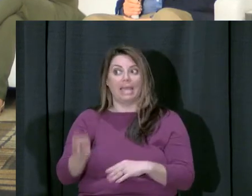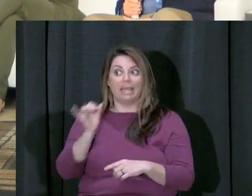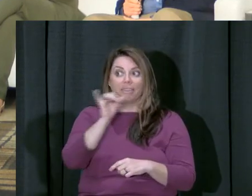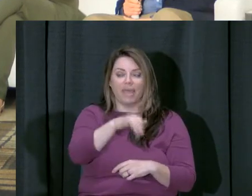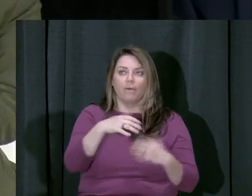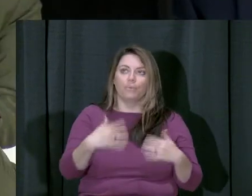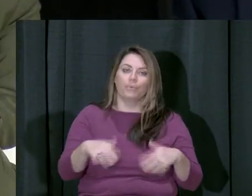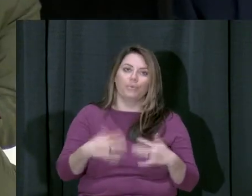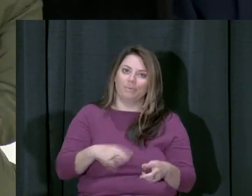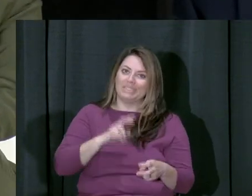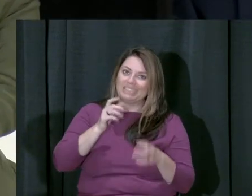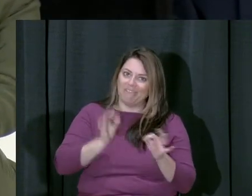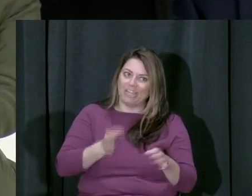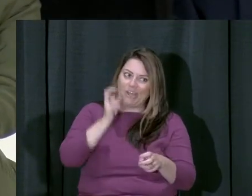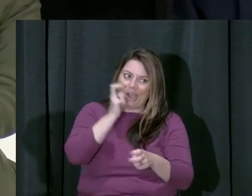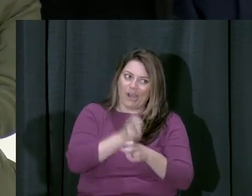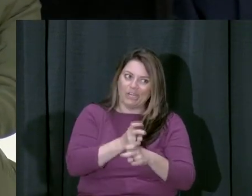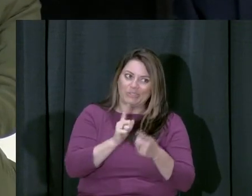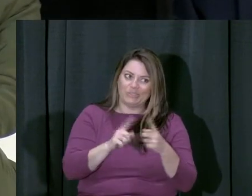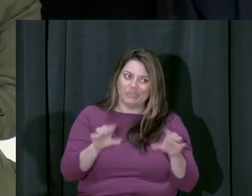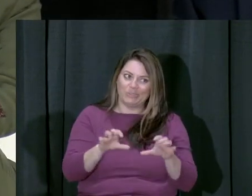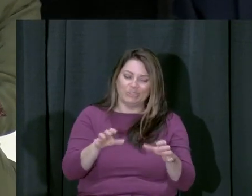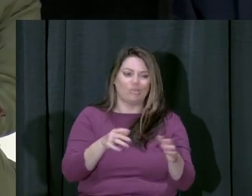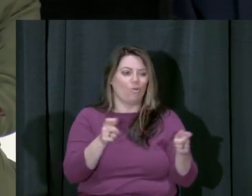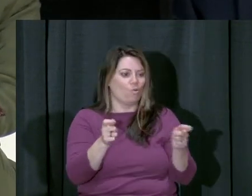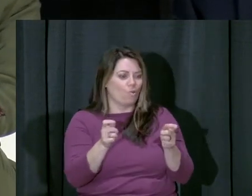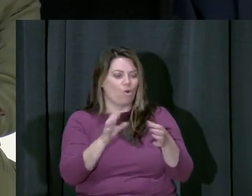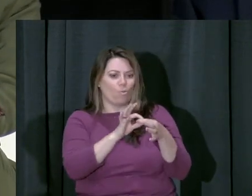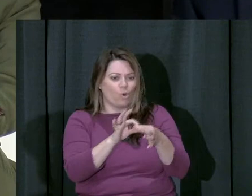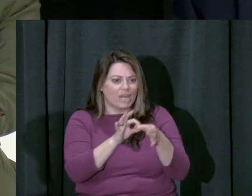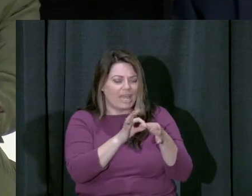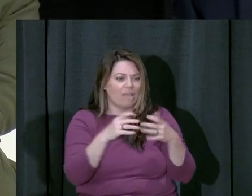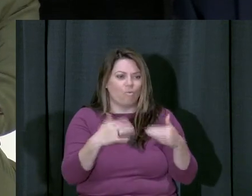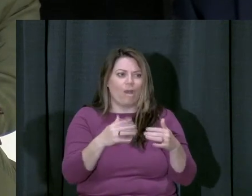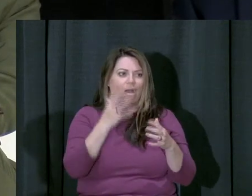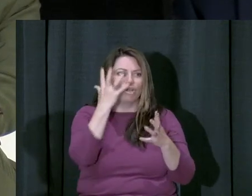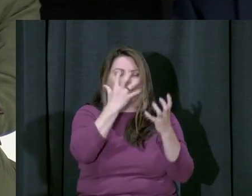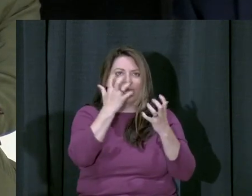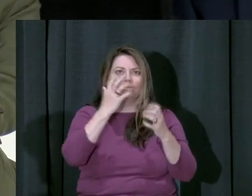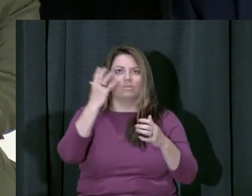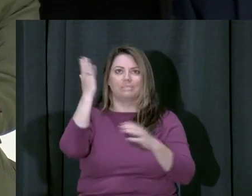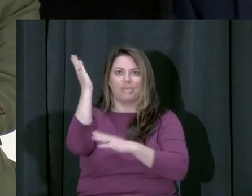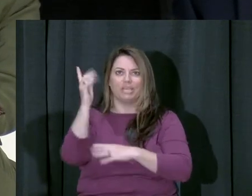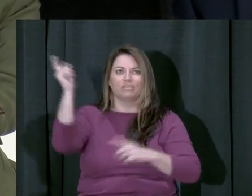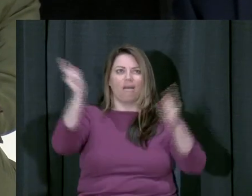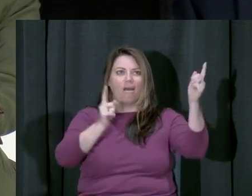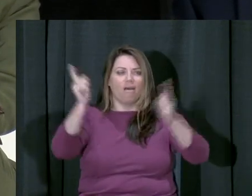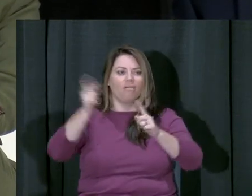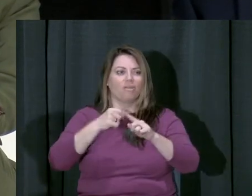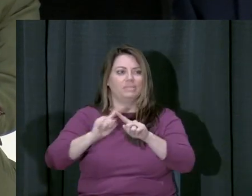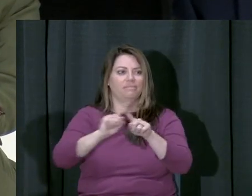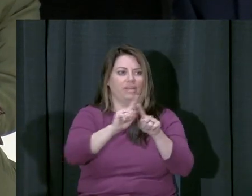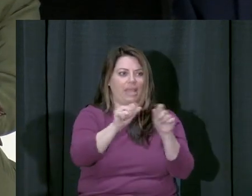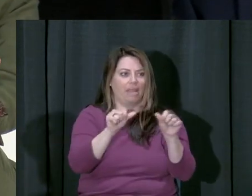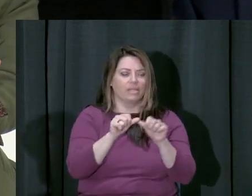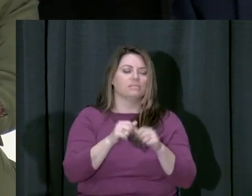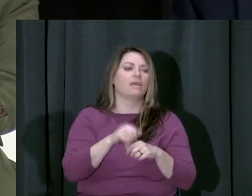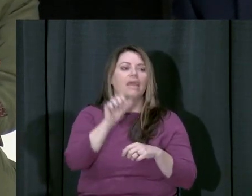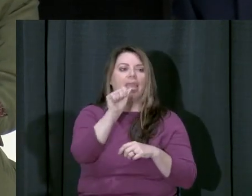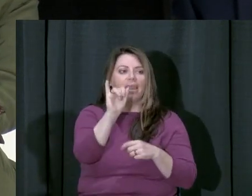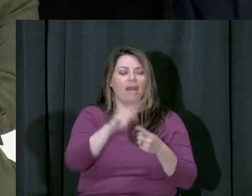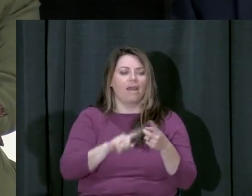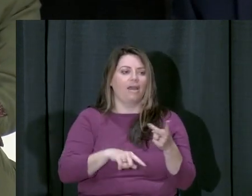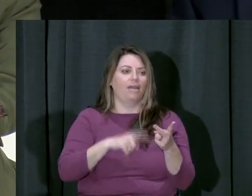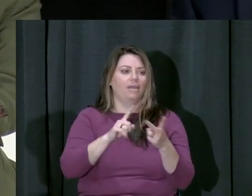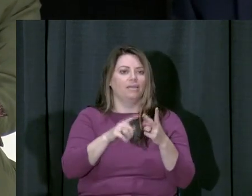hard thing to do. Yeah. Trying to coordinate a bunch of incredible speakers, you know, from all different areas. We have AI, computer vision, machine